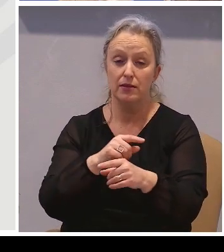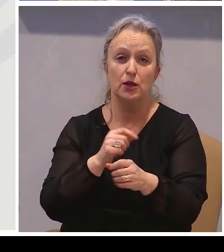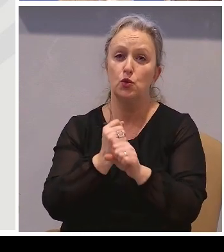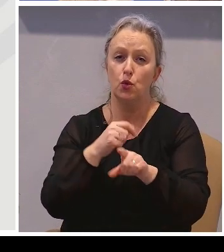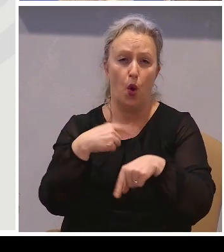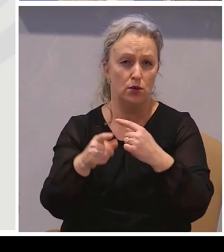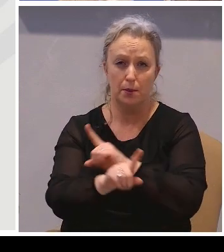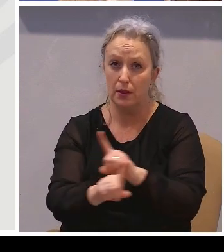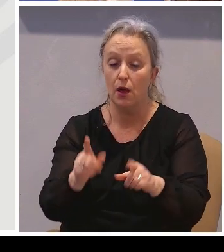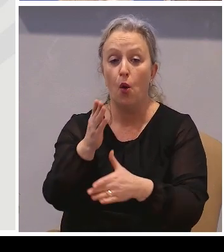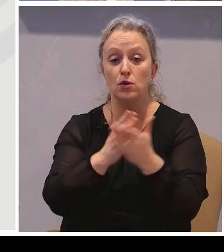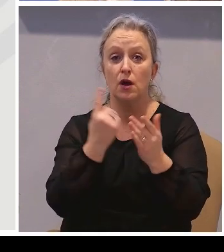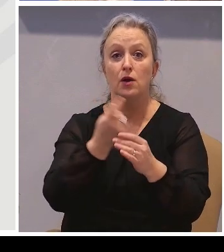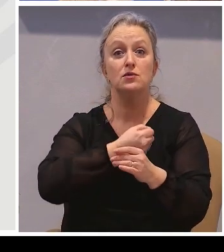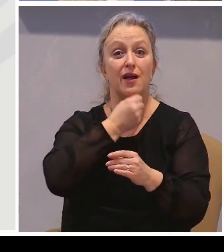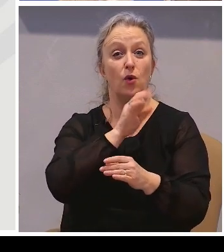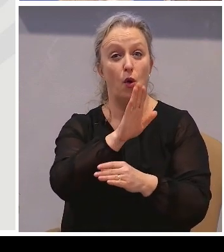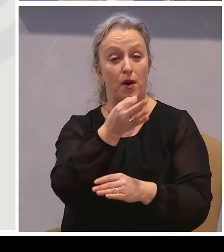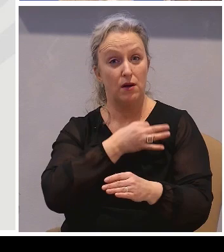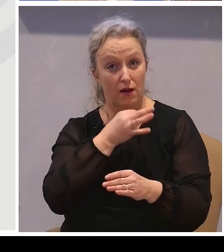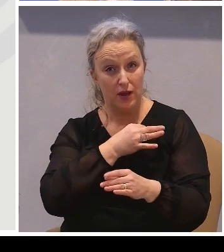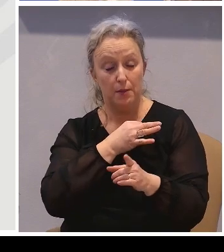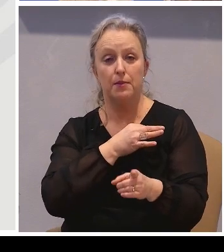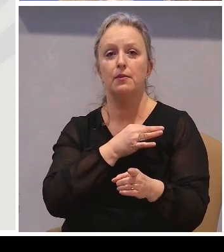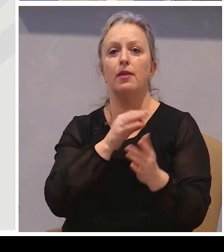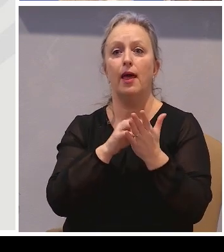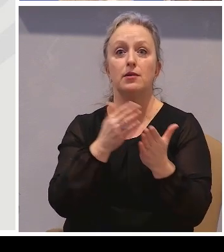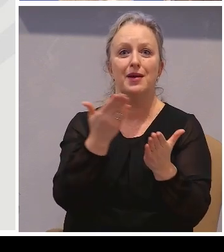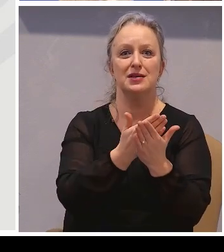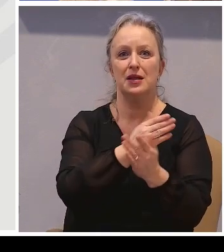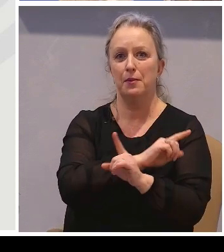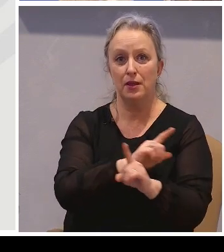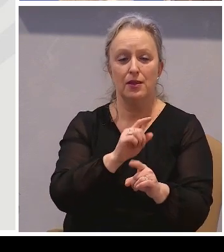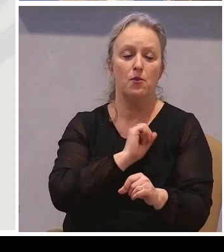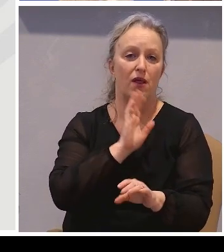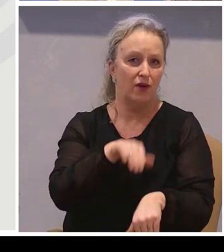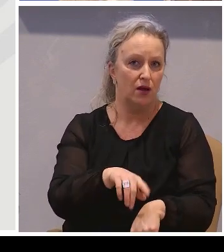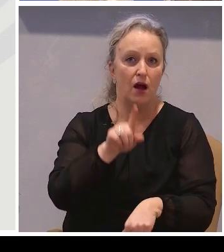drugs, they also had to submit the investigation plan.